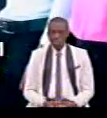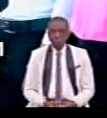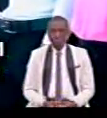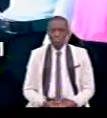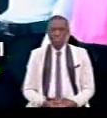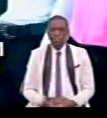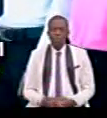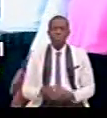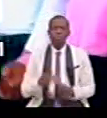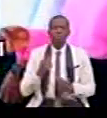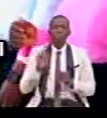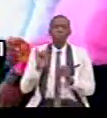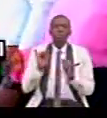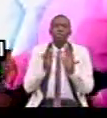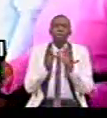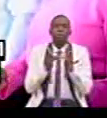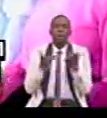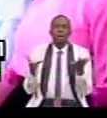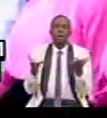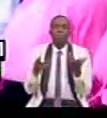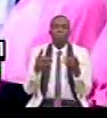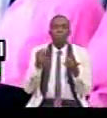the Bible